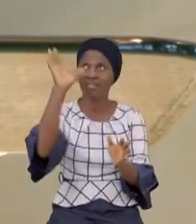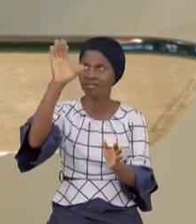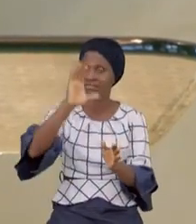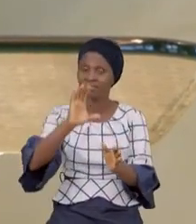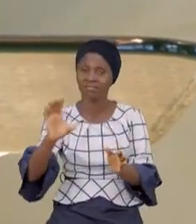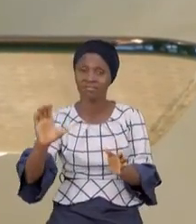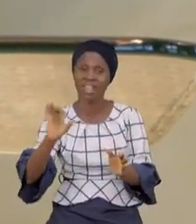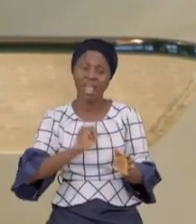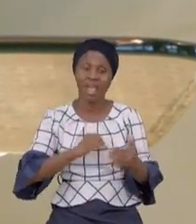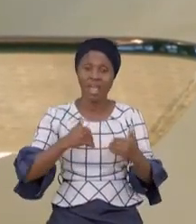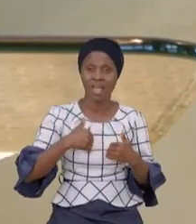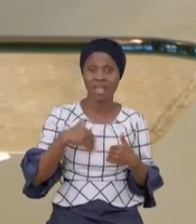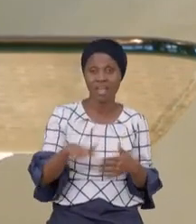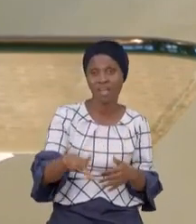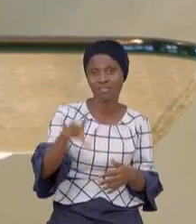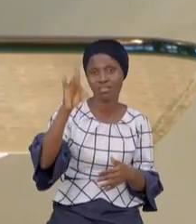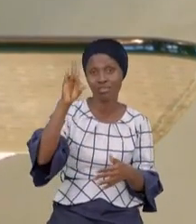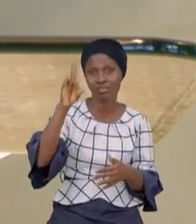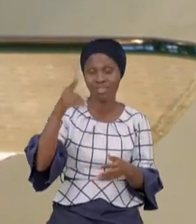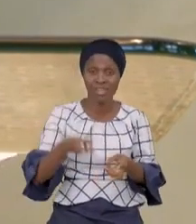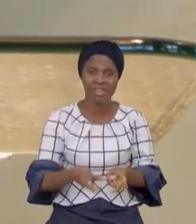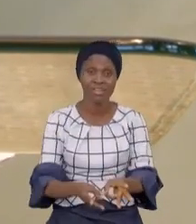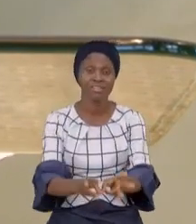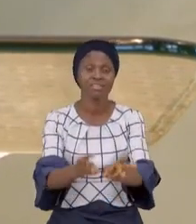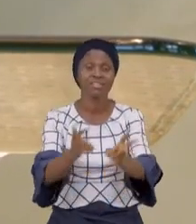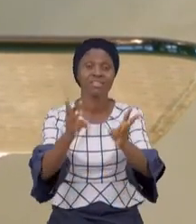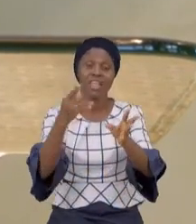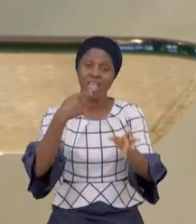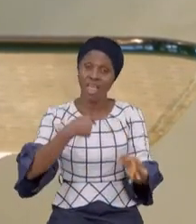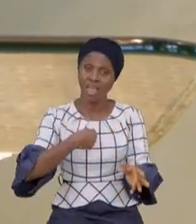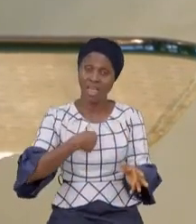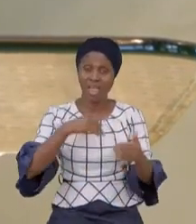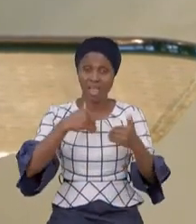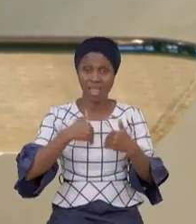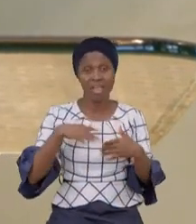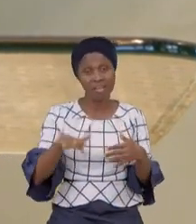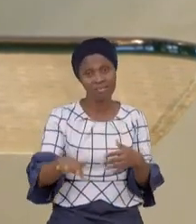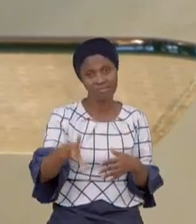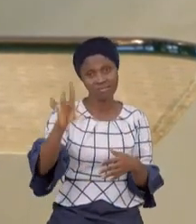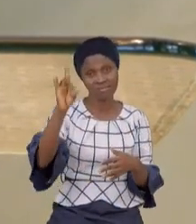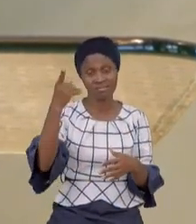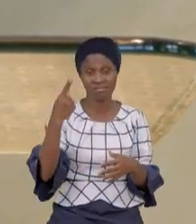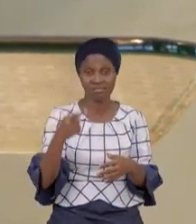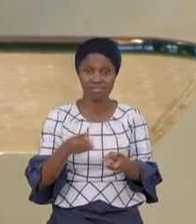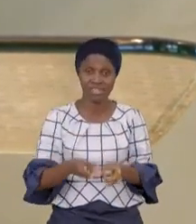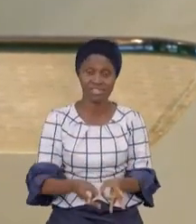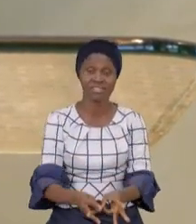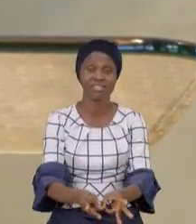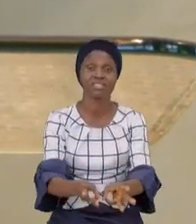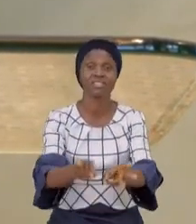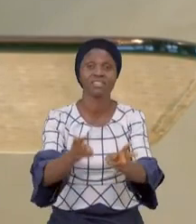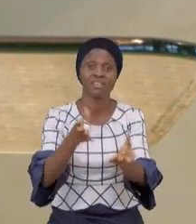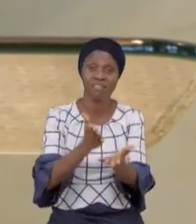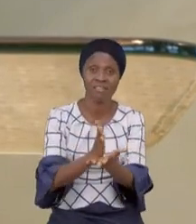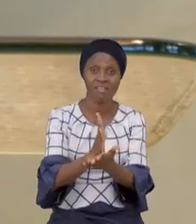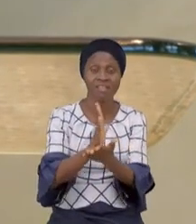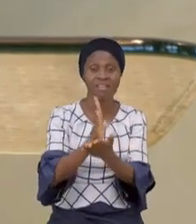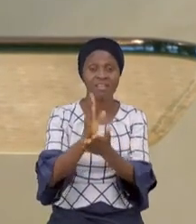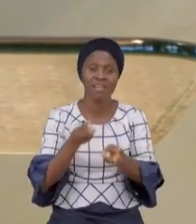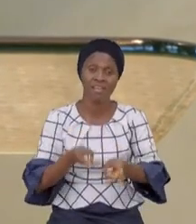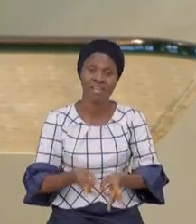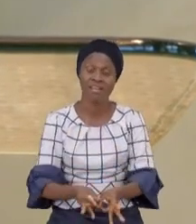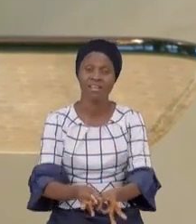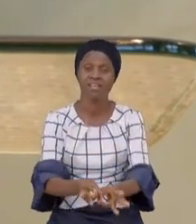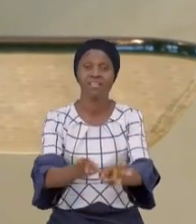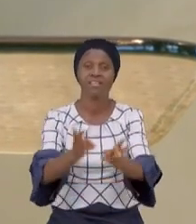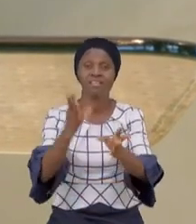have chosen the way. I have chosen the way. I have chosen